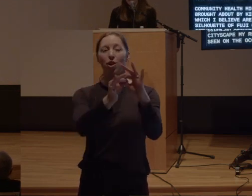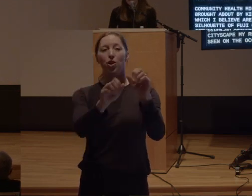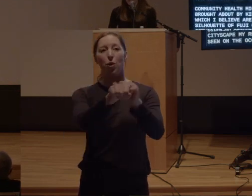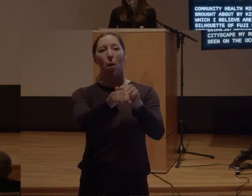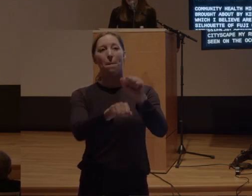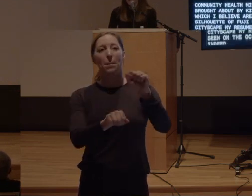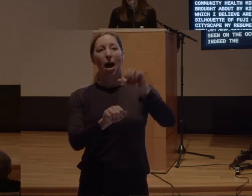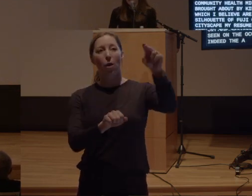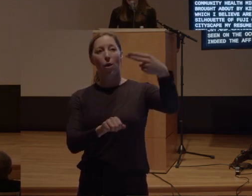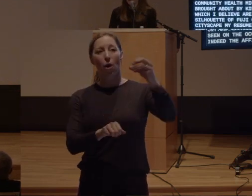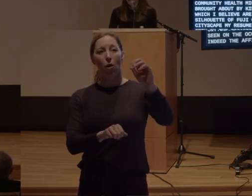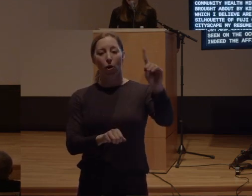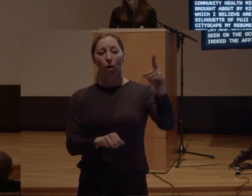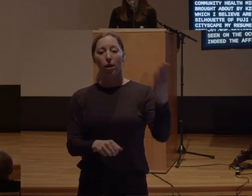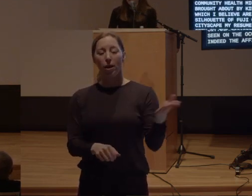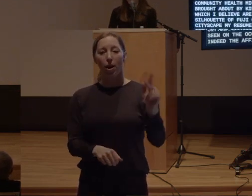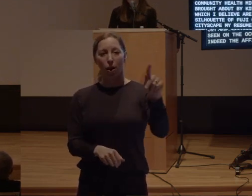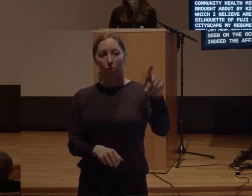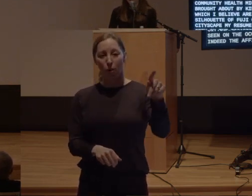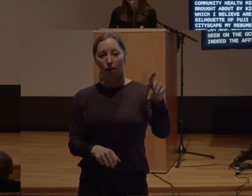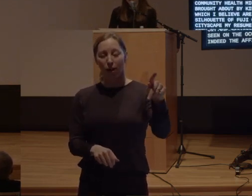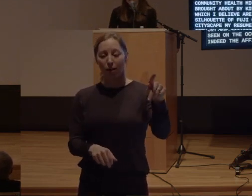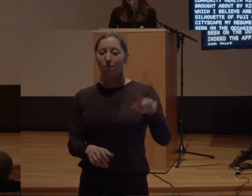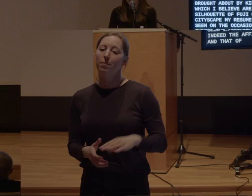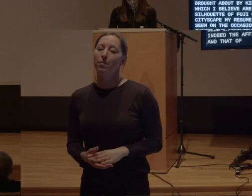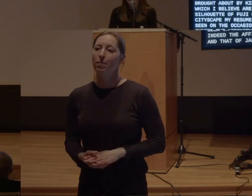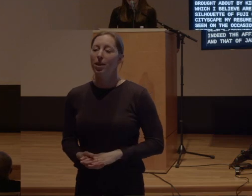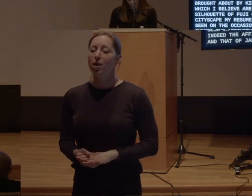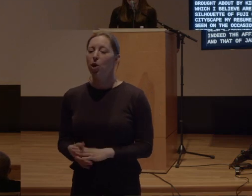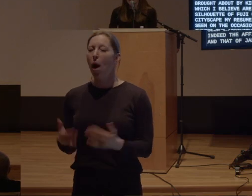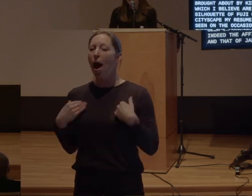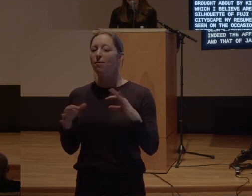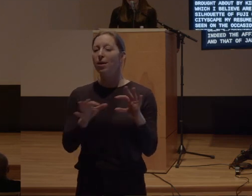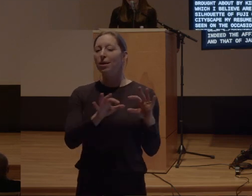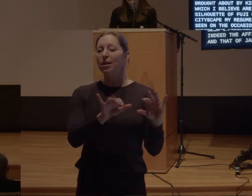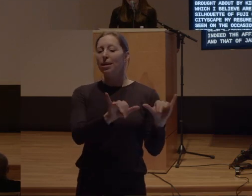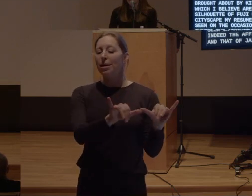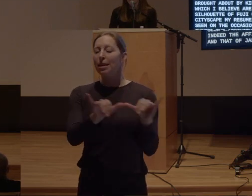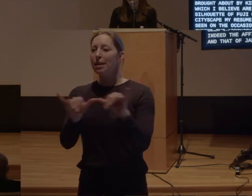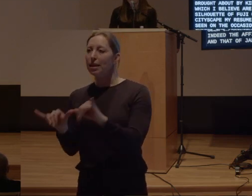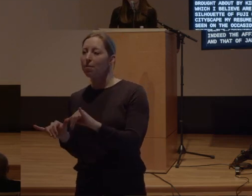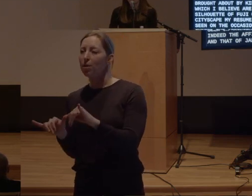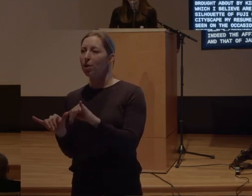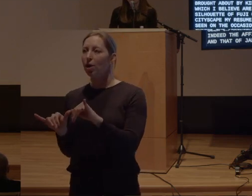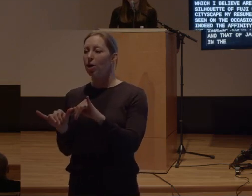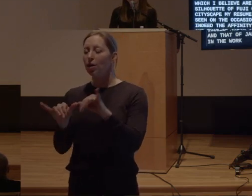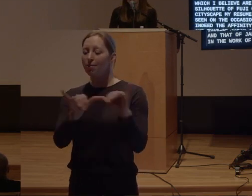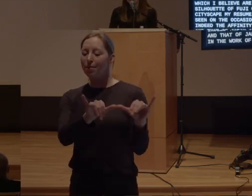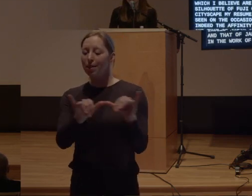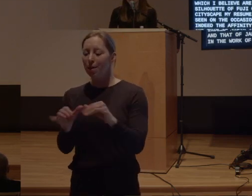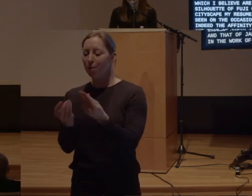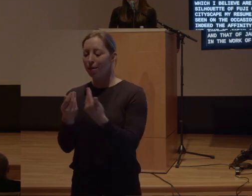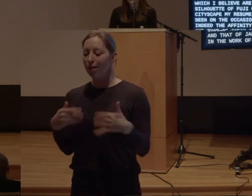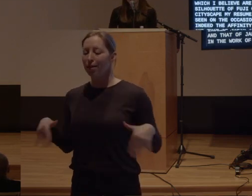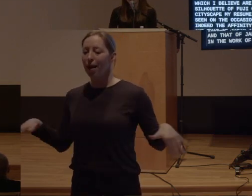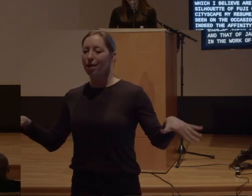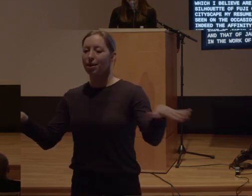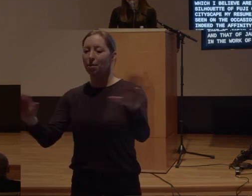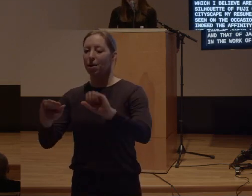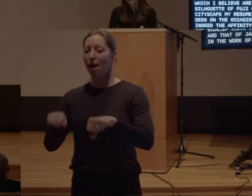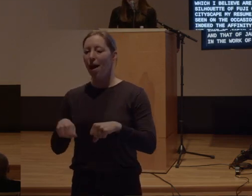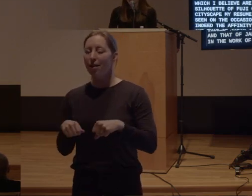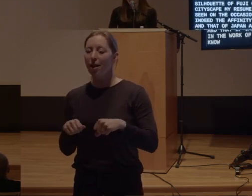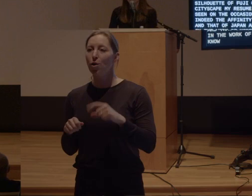Indeed, the affinities between our local landscape and that of Japan are made immediately apparent in the work of modern Japanese artists like